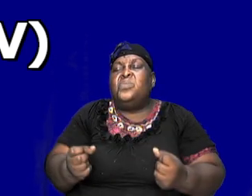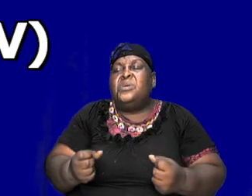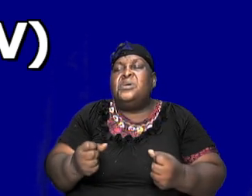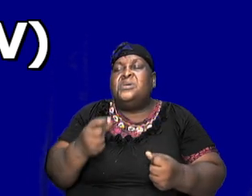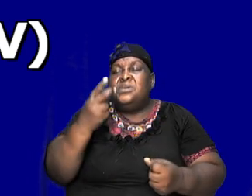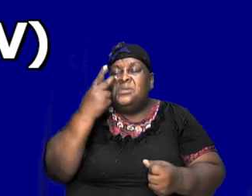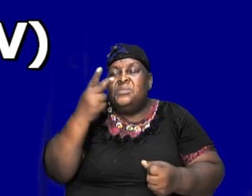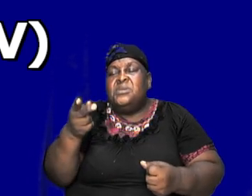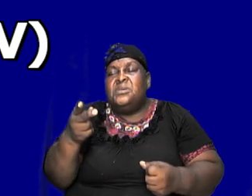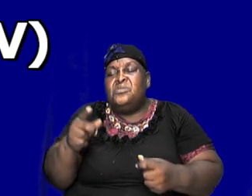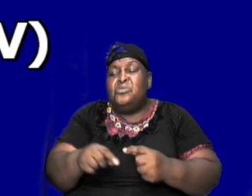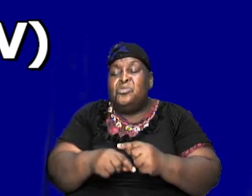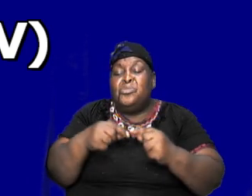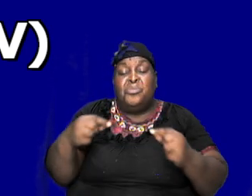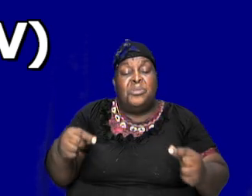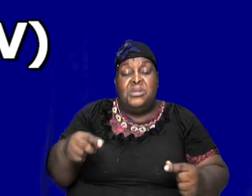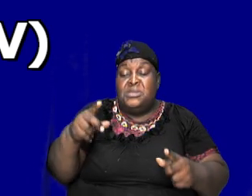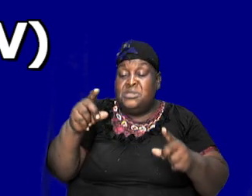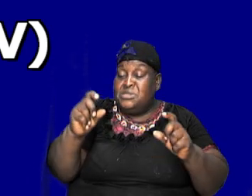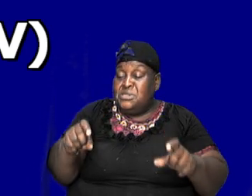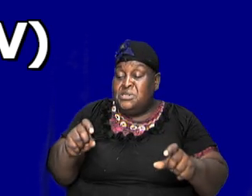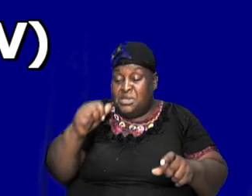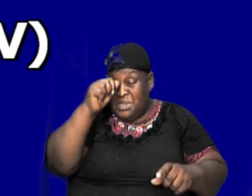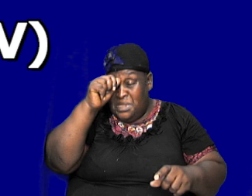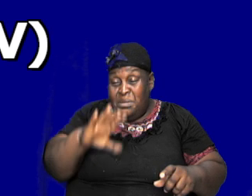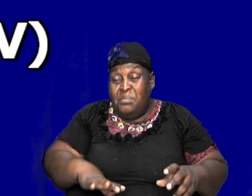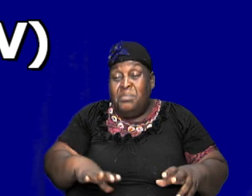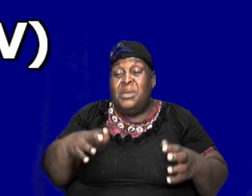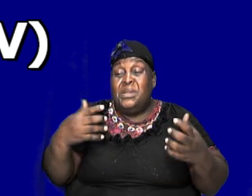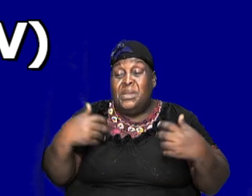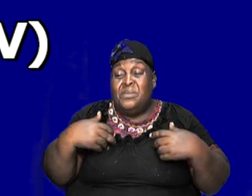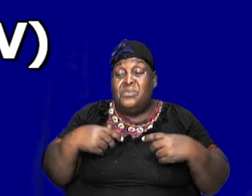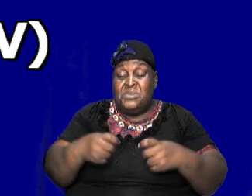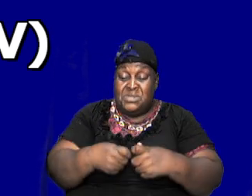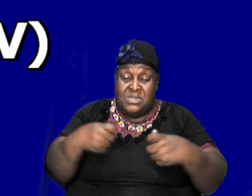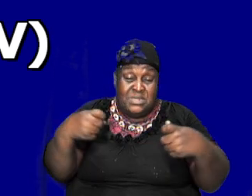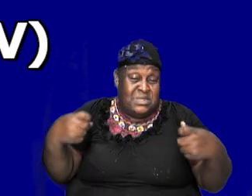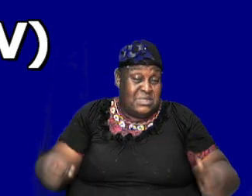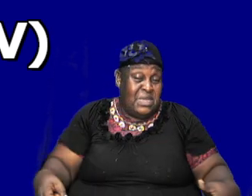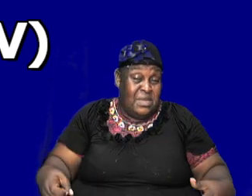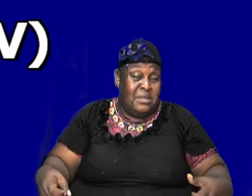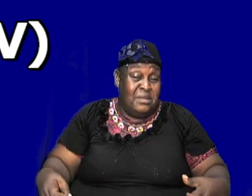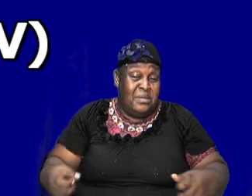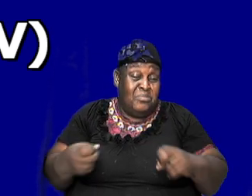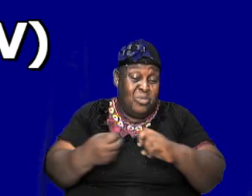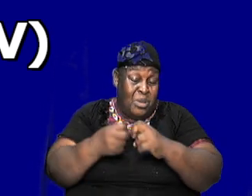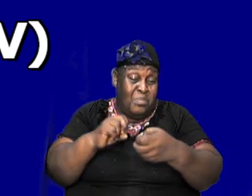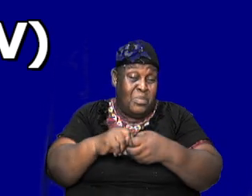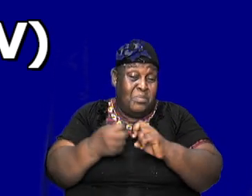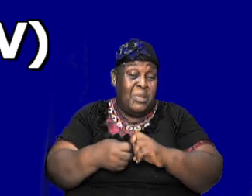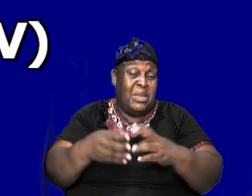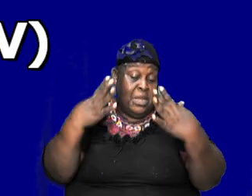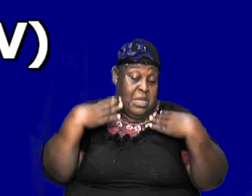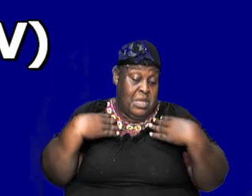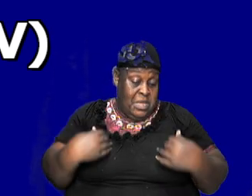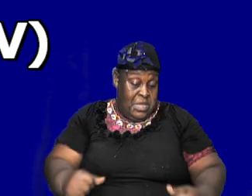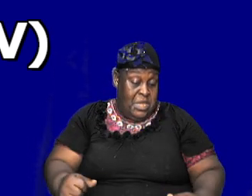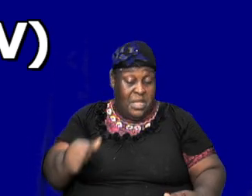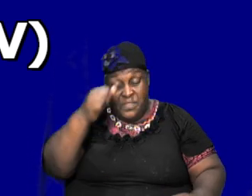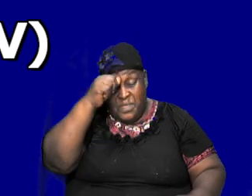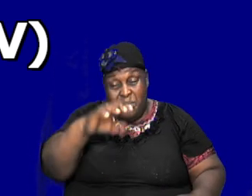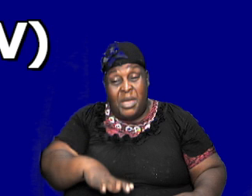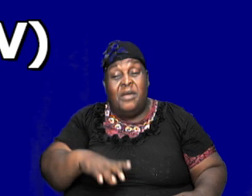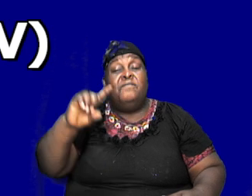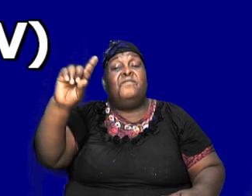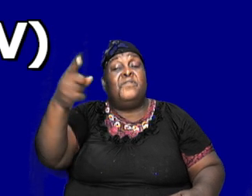the greatest need that the man had was really the sin problem. And so he healed him first, knowing well that is